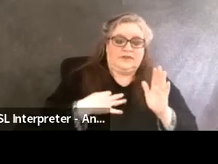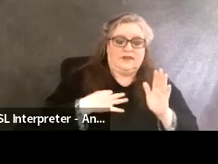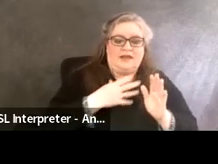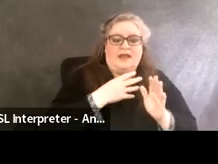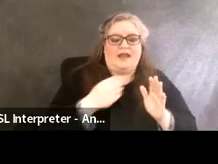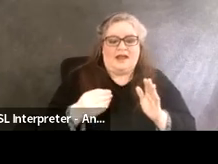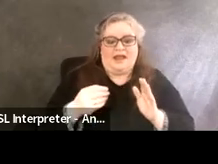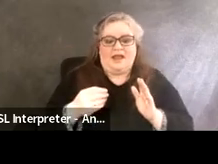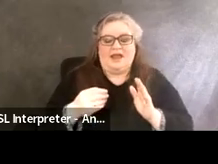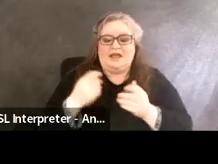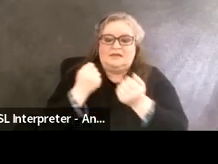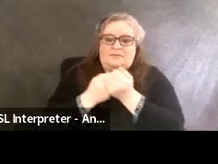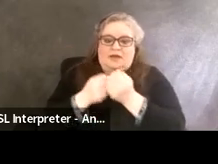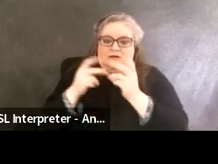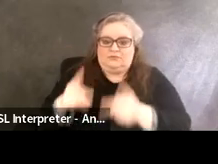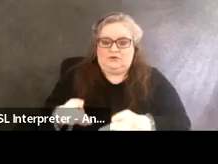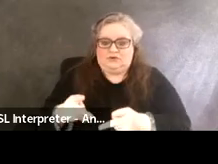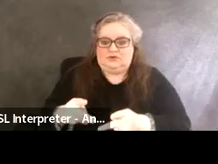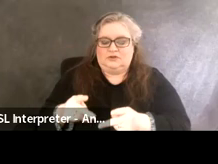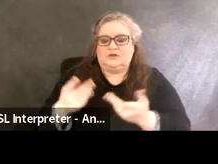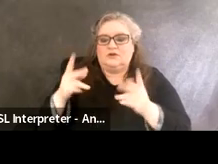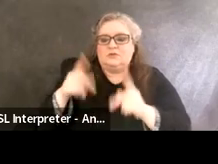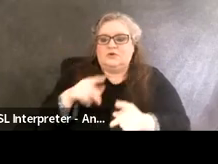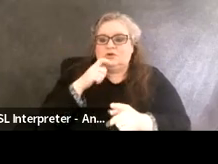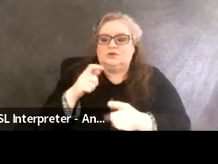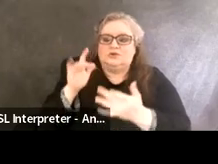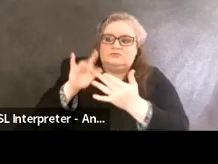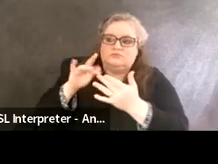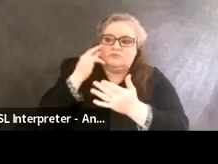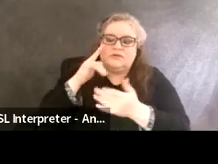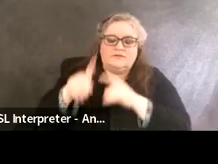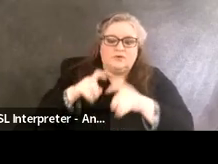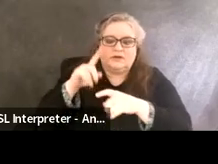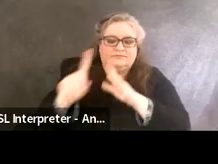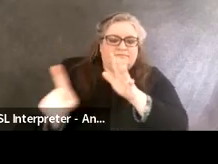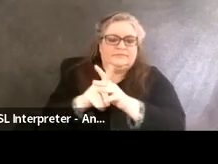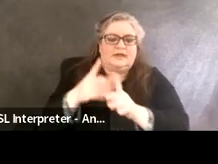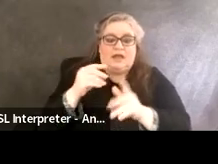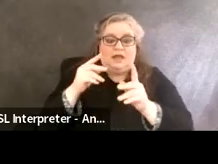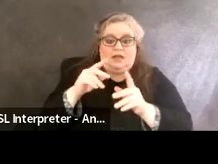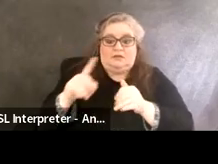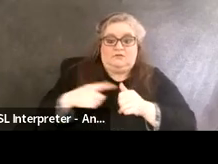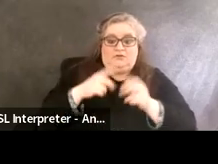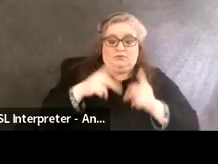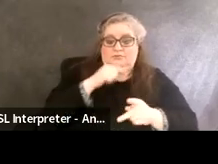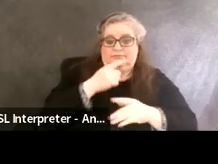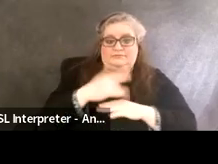application and the backup person. This is who would be reached if there's any questions and the main person is not